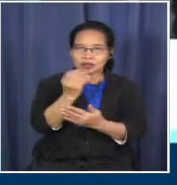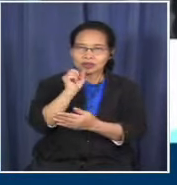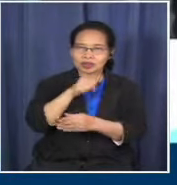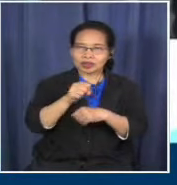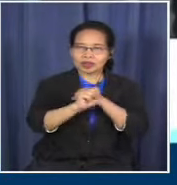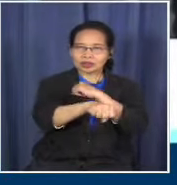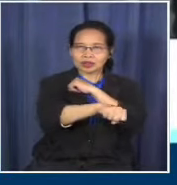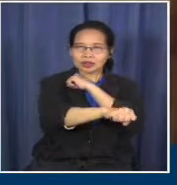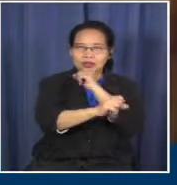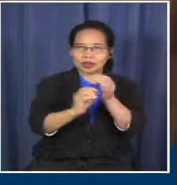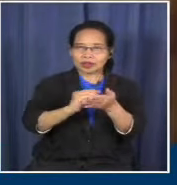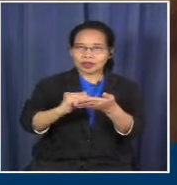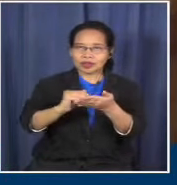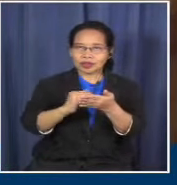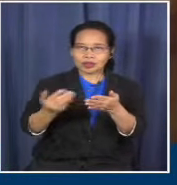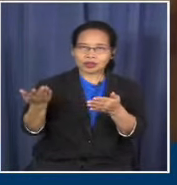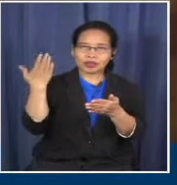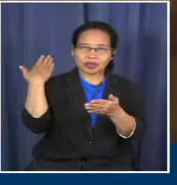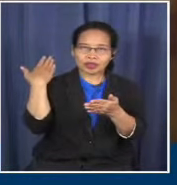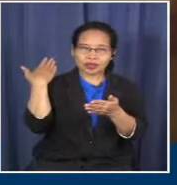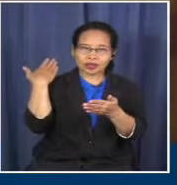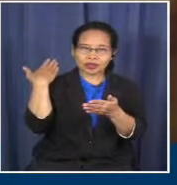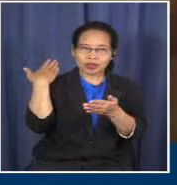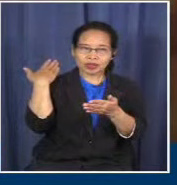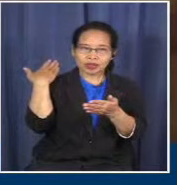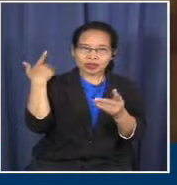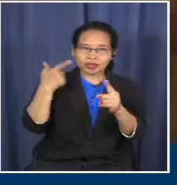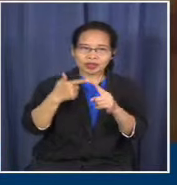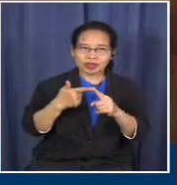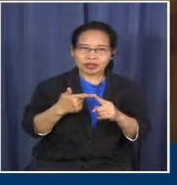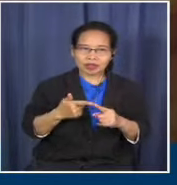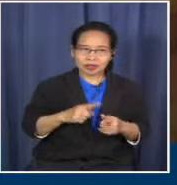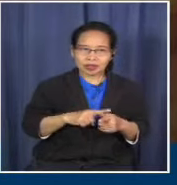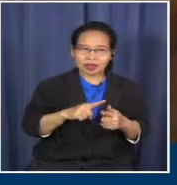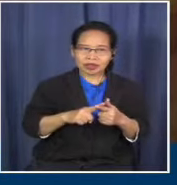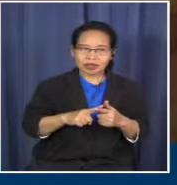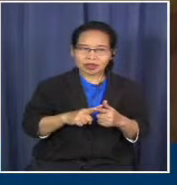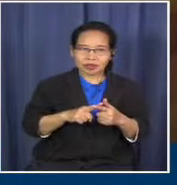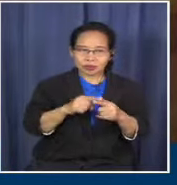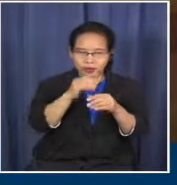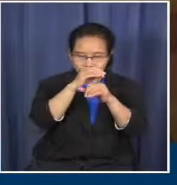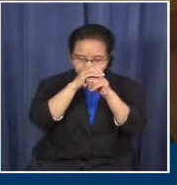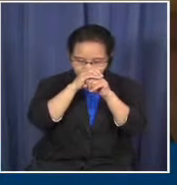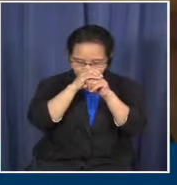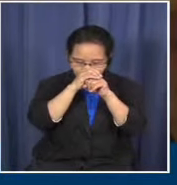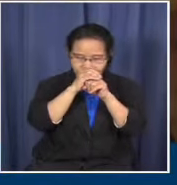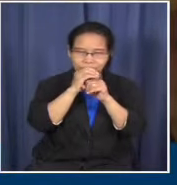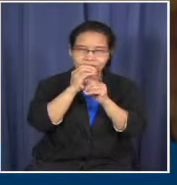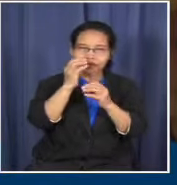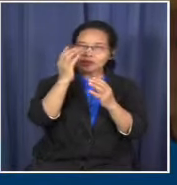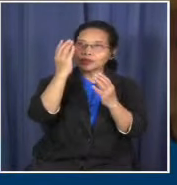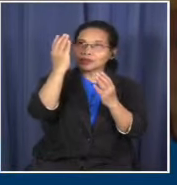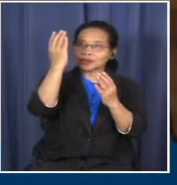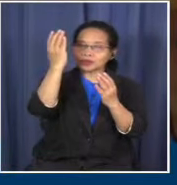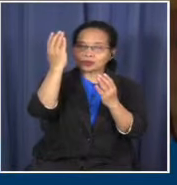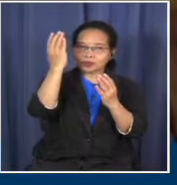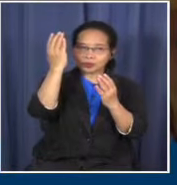run dry, till then I'll worship you.